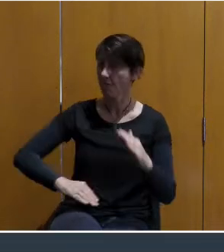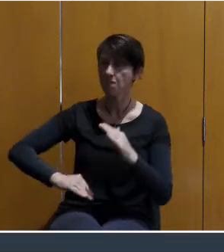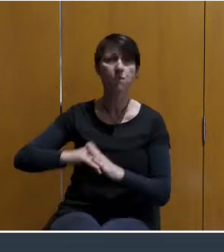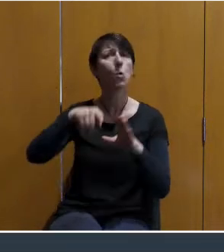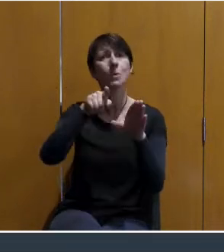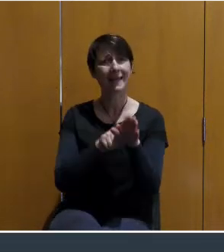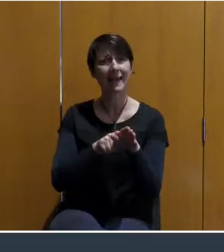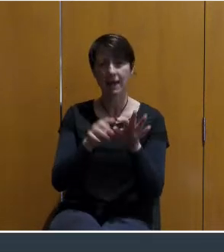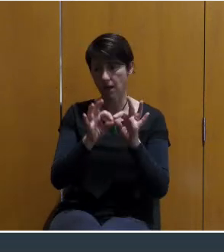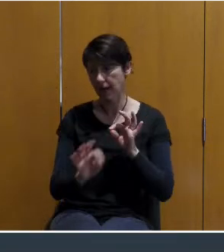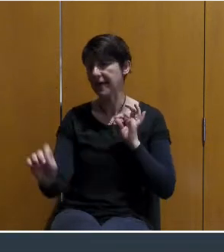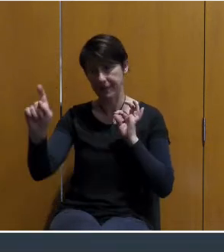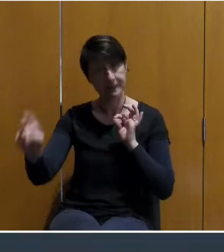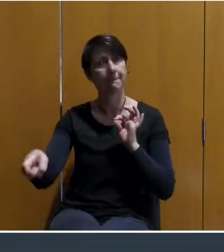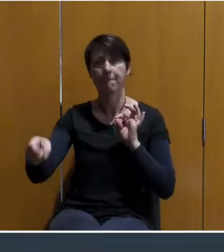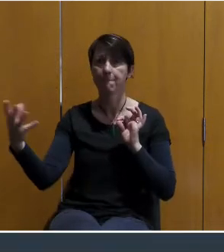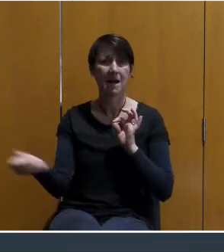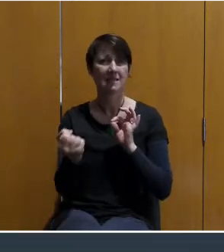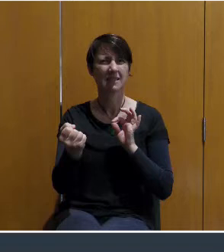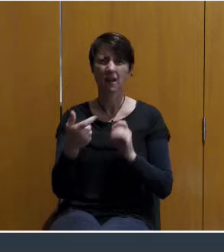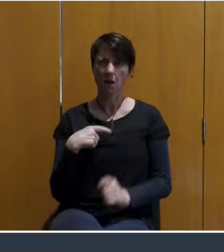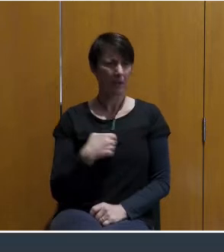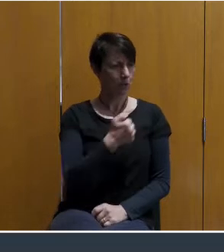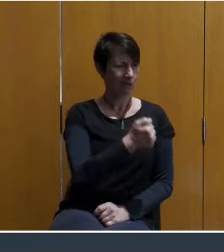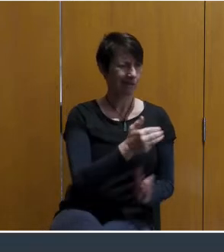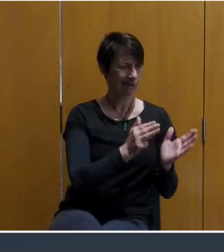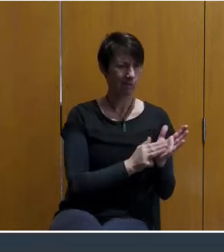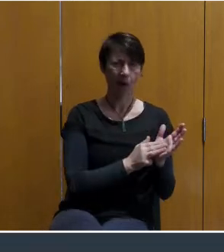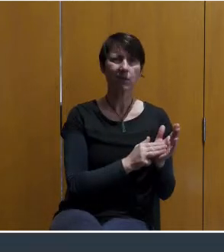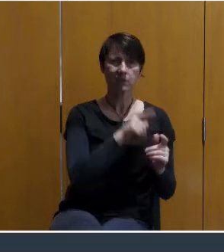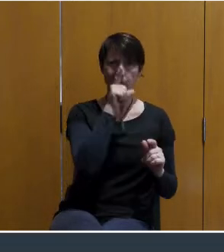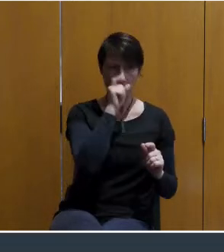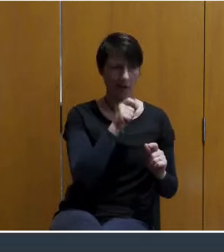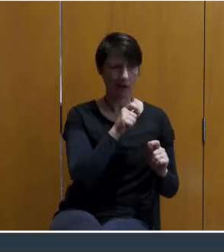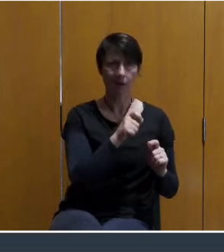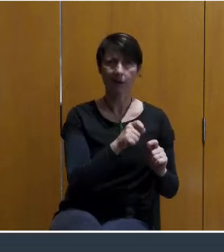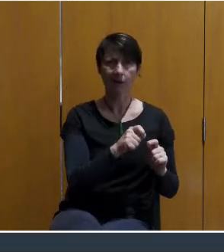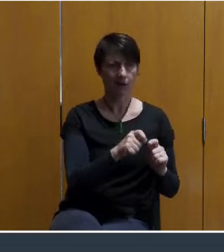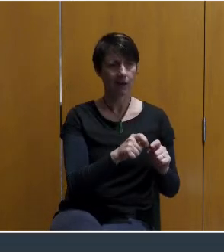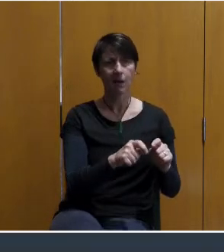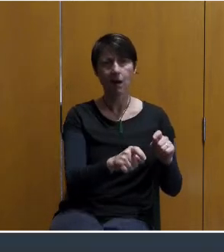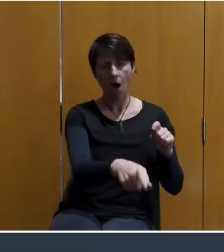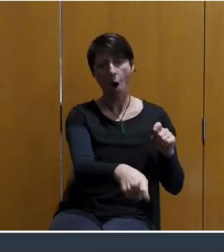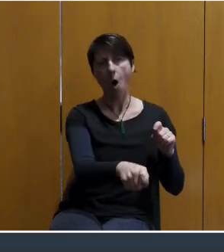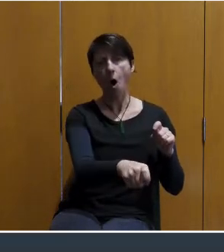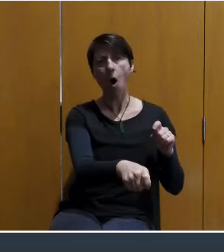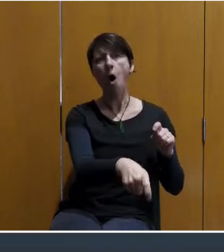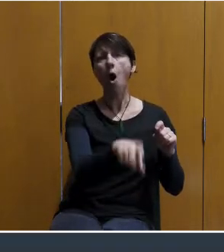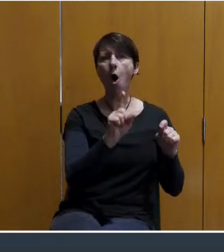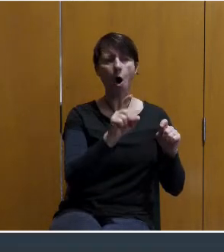year, the dog owners are able to run their dogs off lead, and then who's going to tell